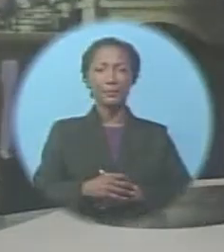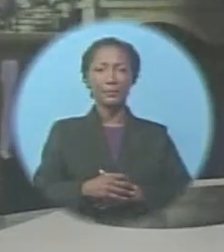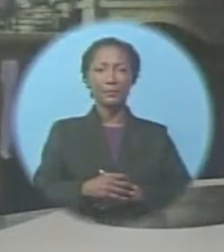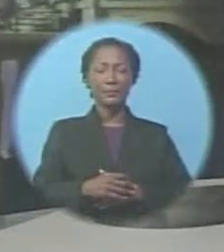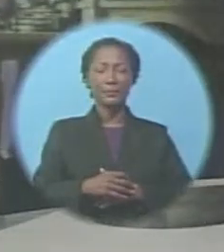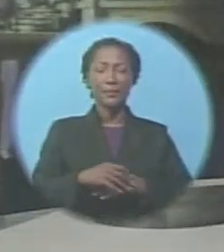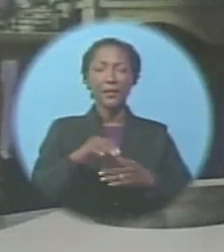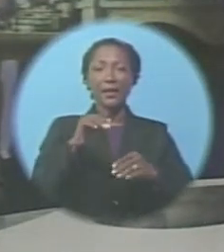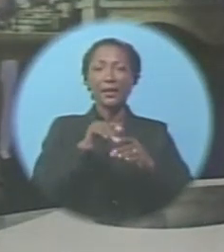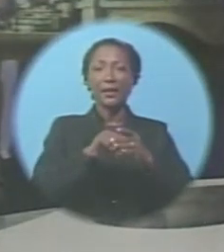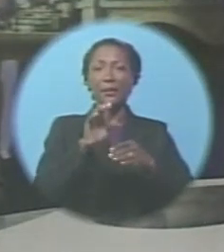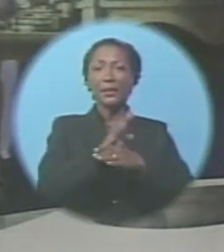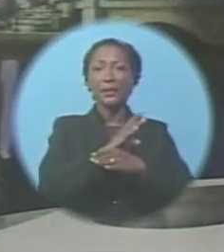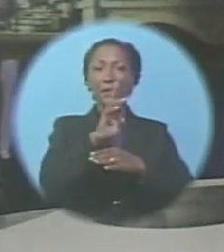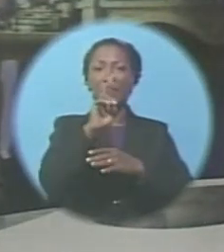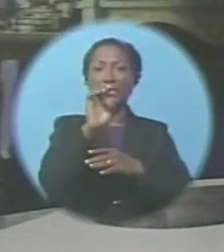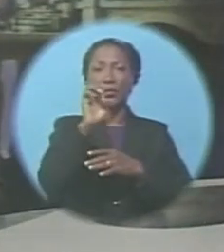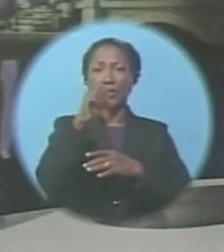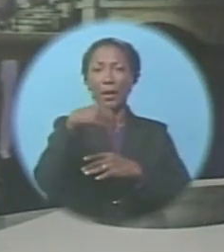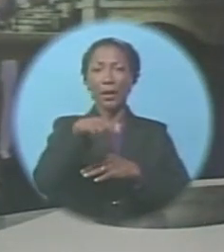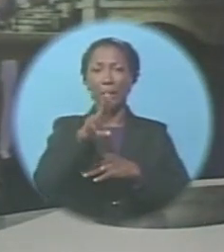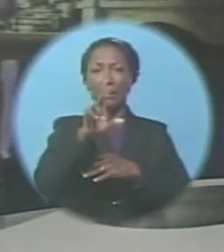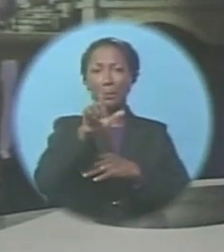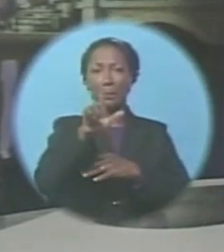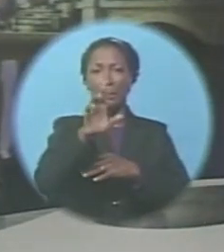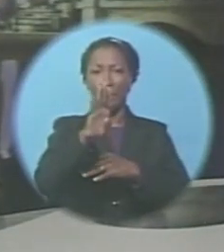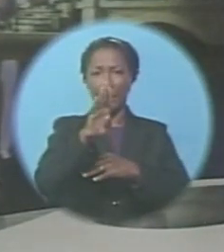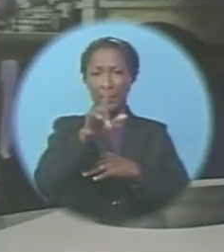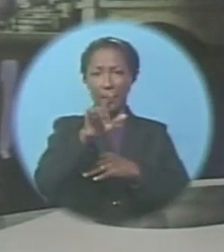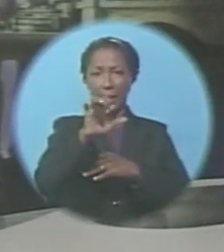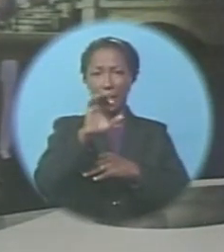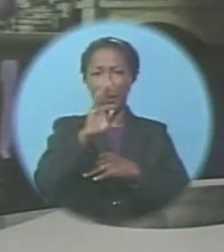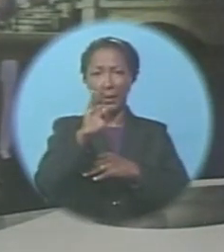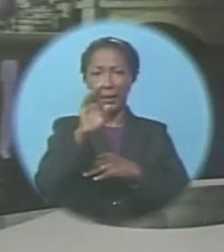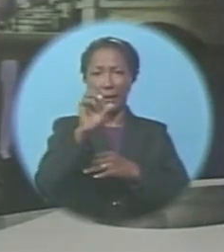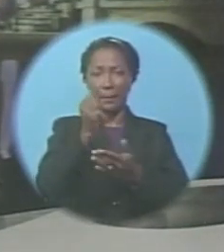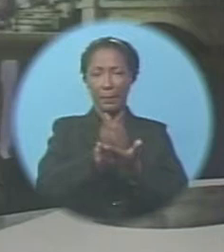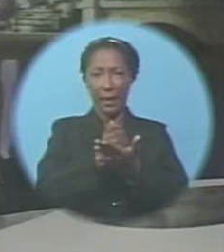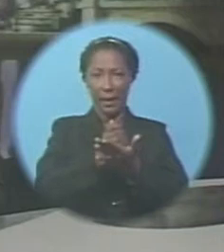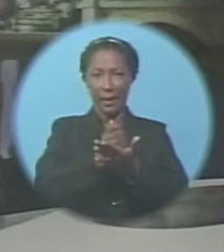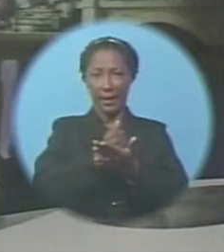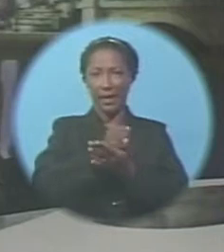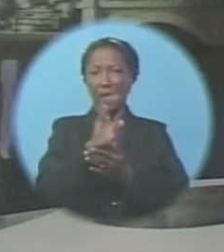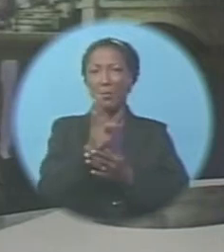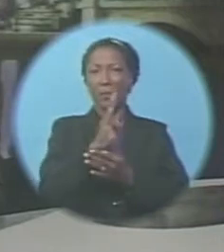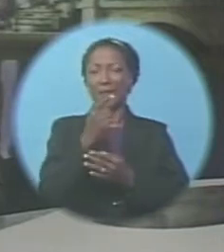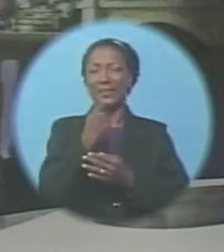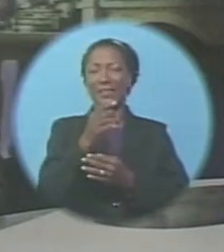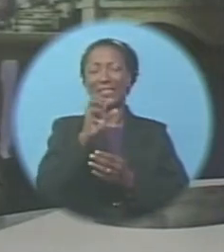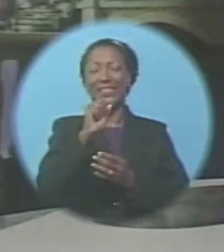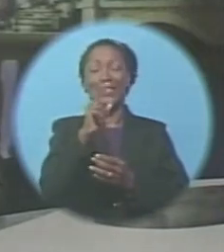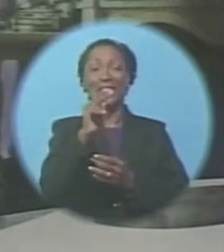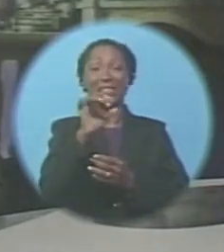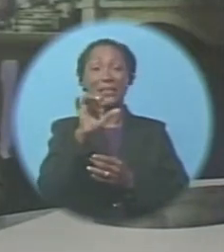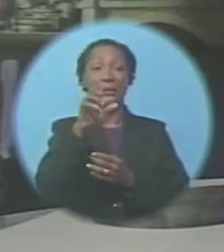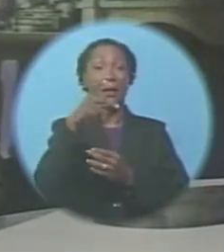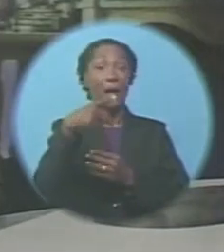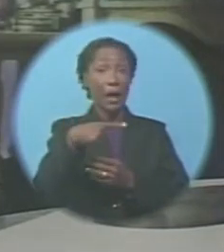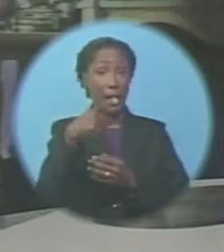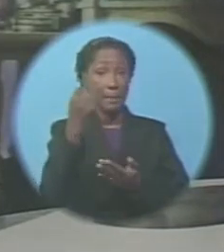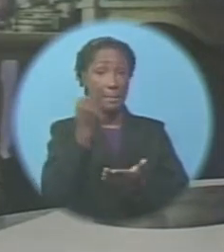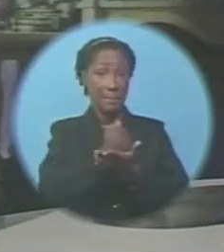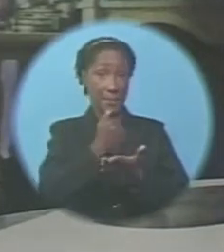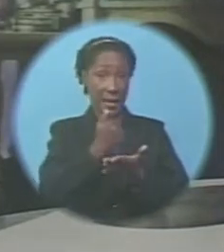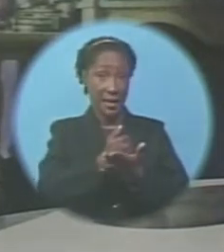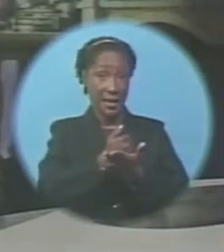In business tonight, Republic Bank of Barbados says its Skype banking service has taken off as a unique and convenient mode